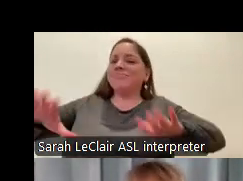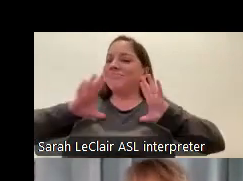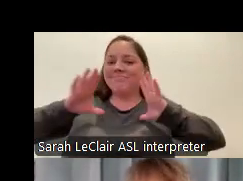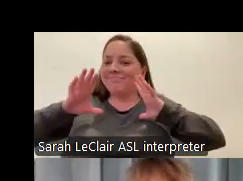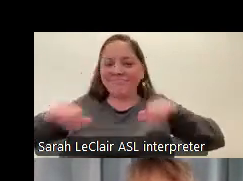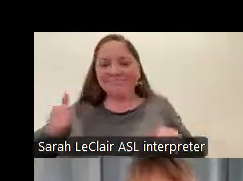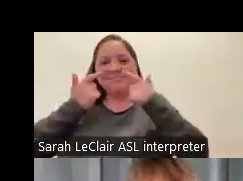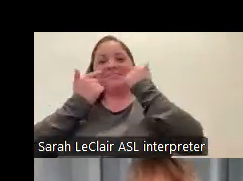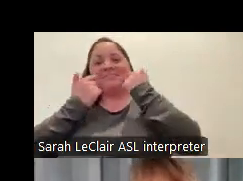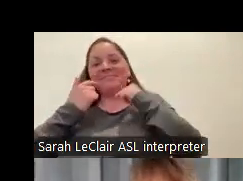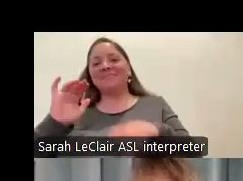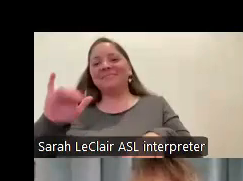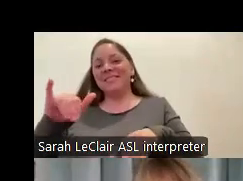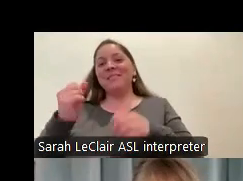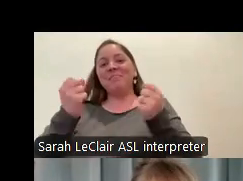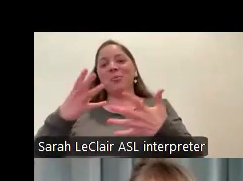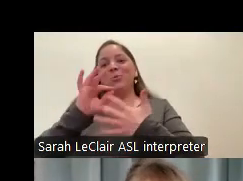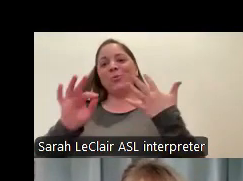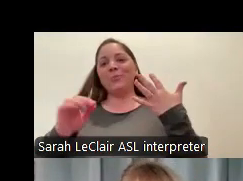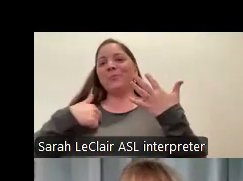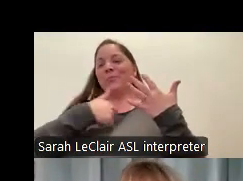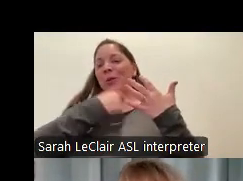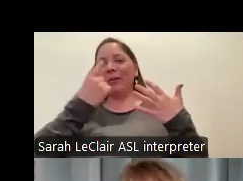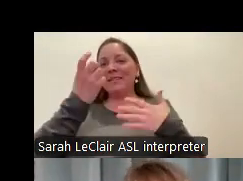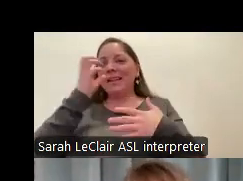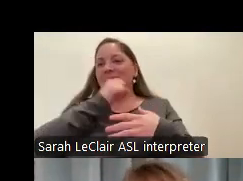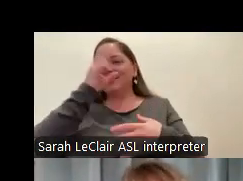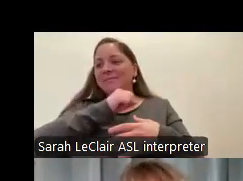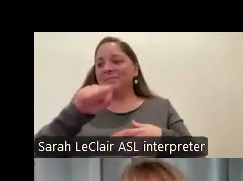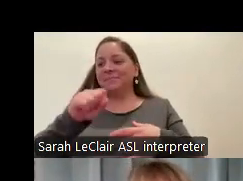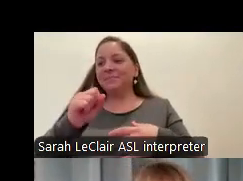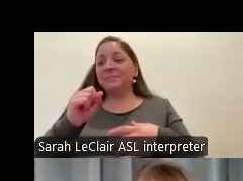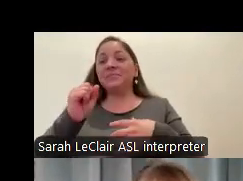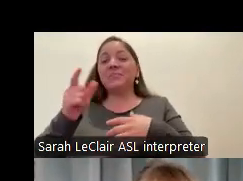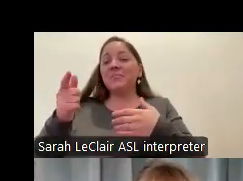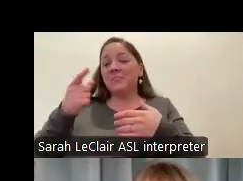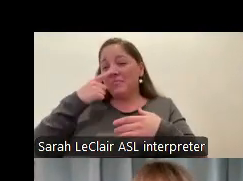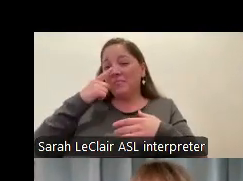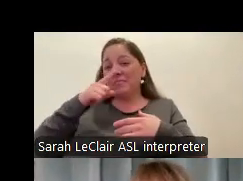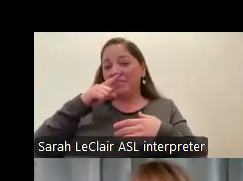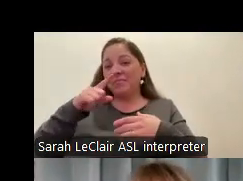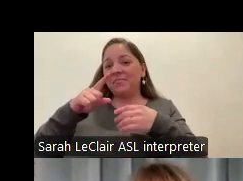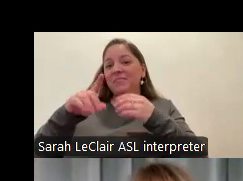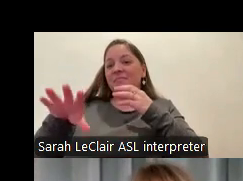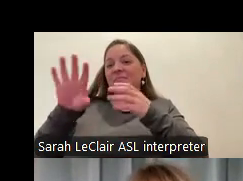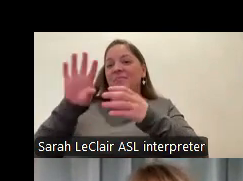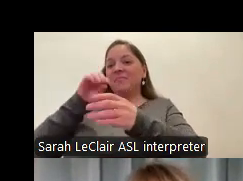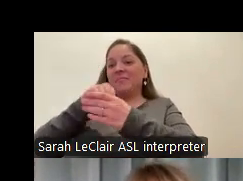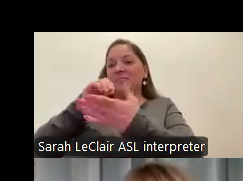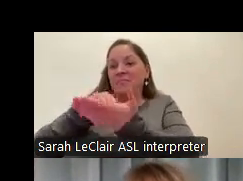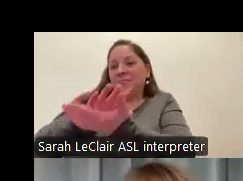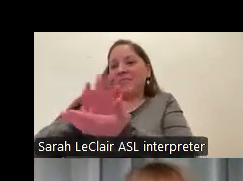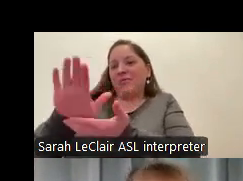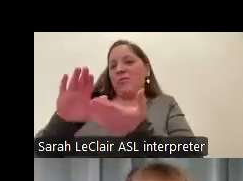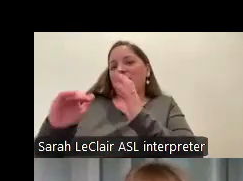That's fine. And that's what multiple choice is for guessing. All right. When you get a minute, Itza, would you put my or put your email into the chat so I can get